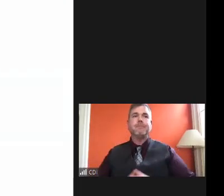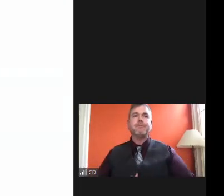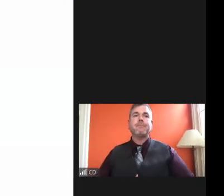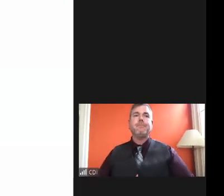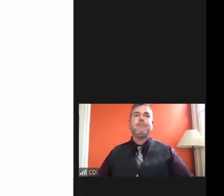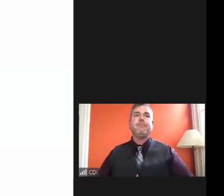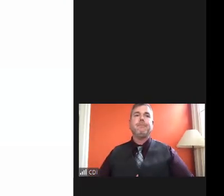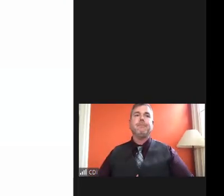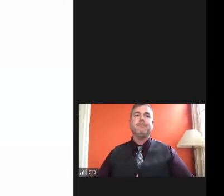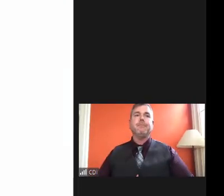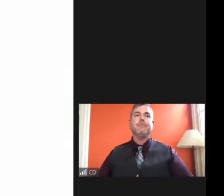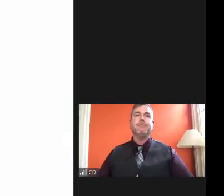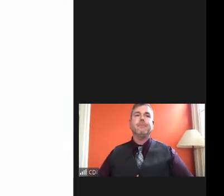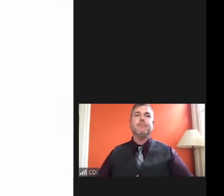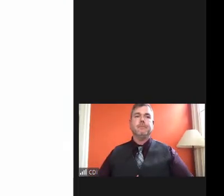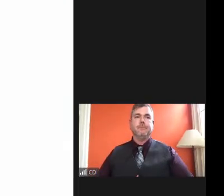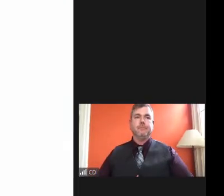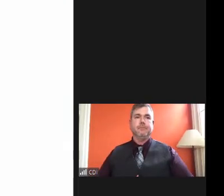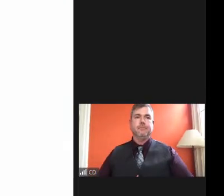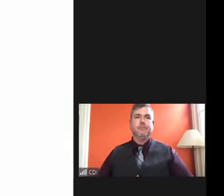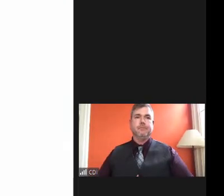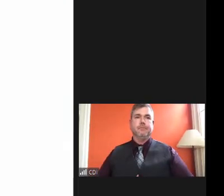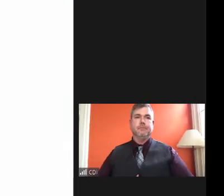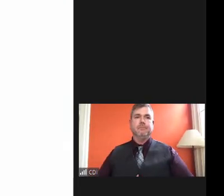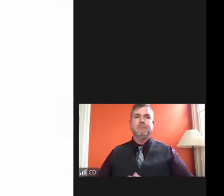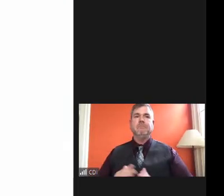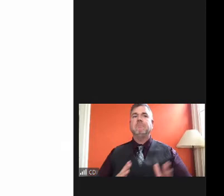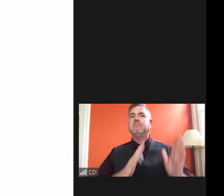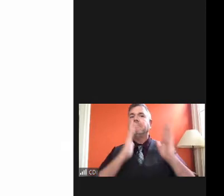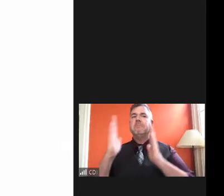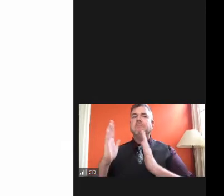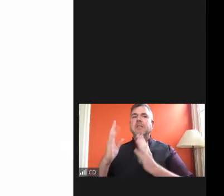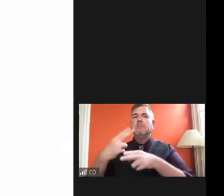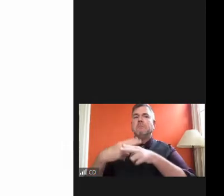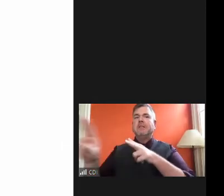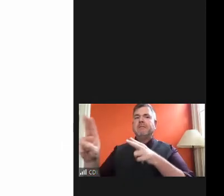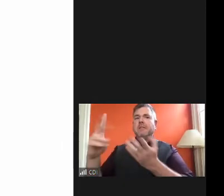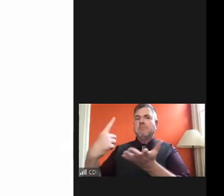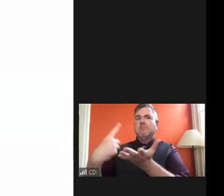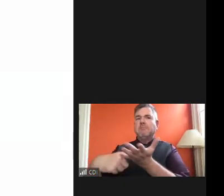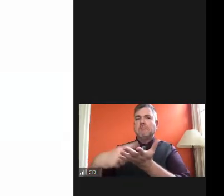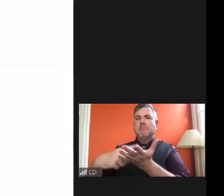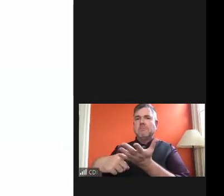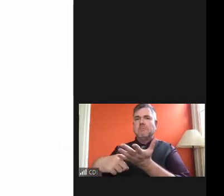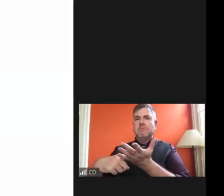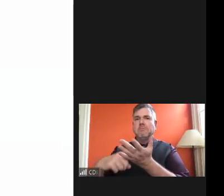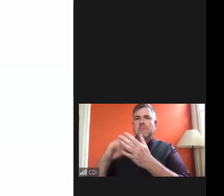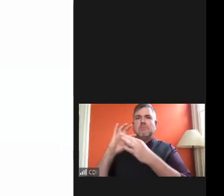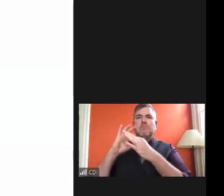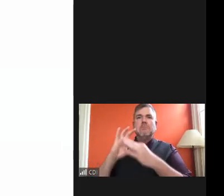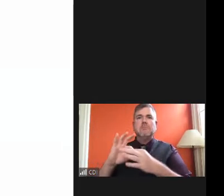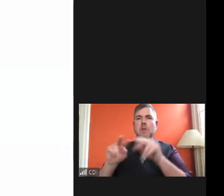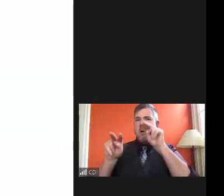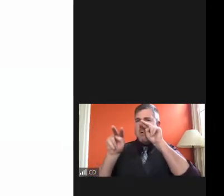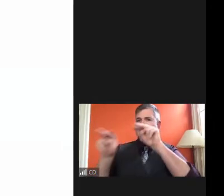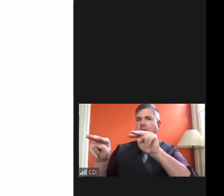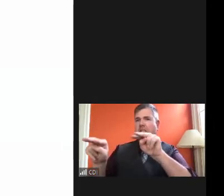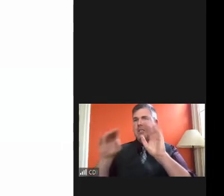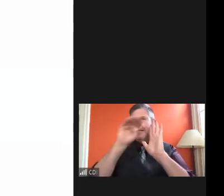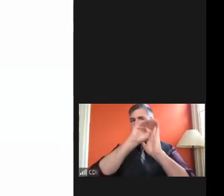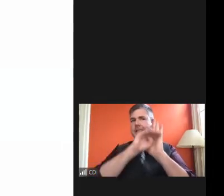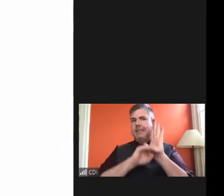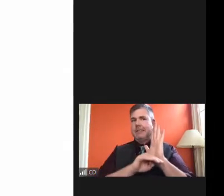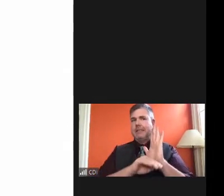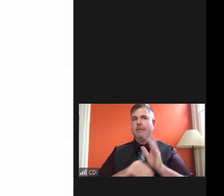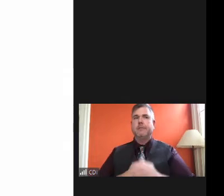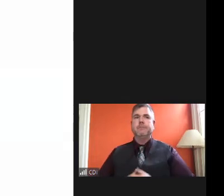I'm just going to talk briefly now about the watch list. You may be aware that Marin County was placed on the state monitoring list. This is